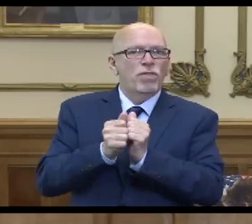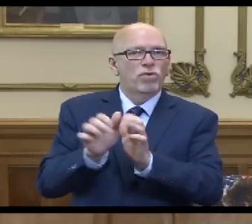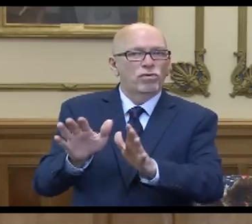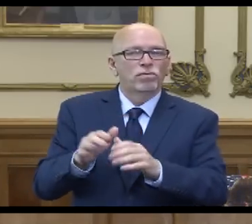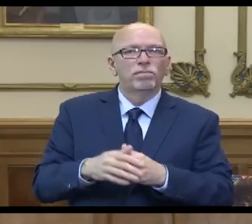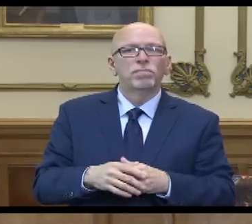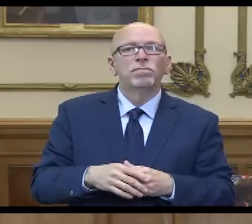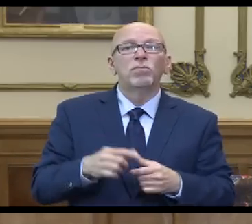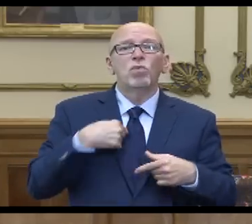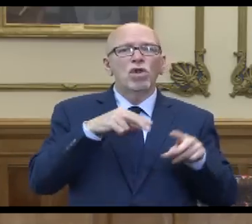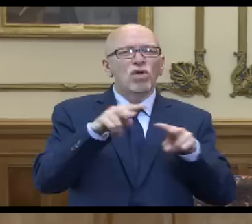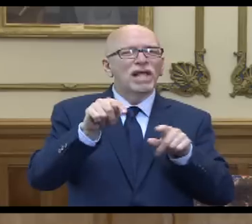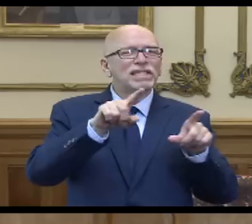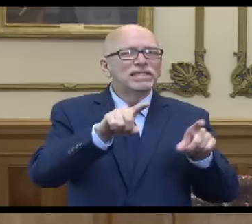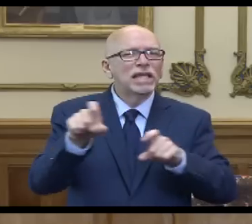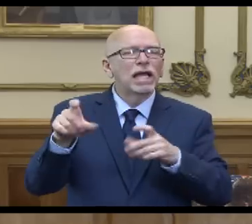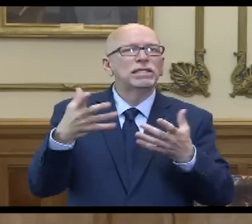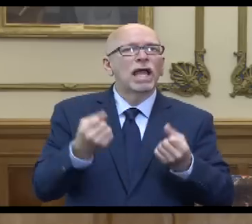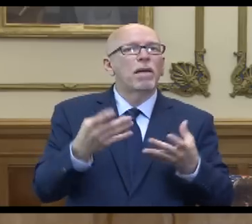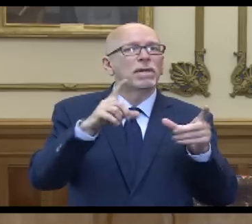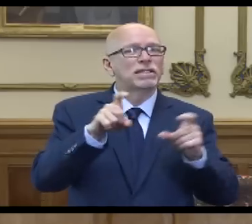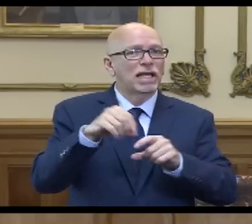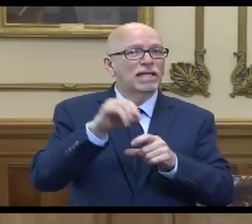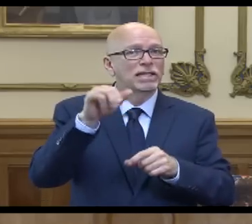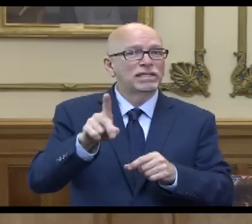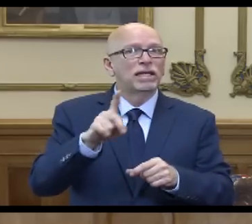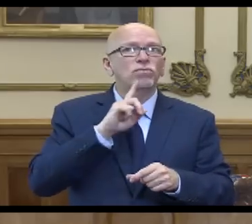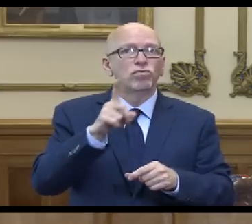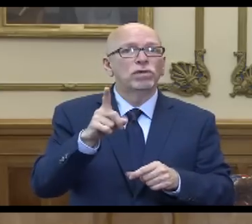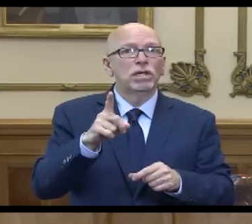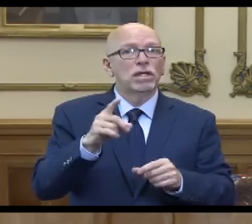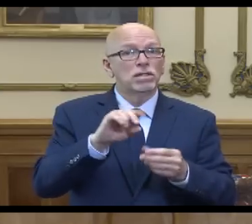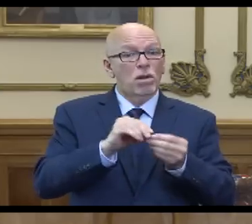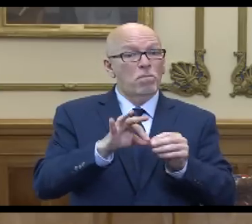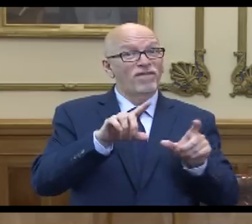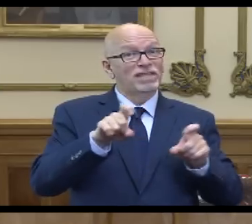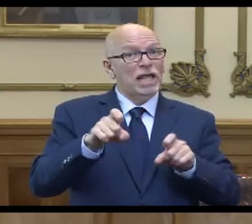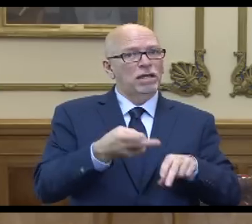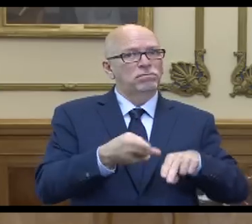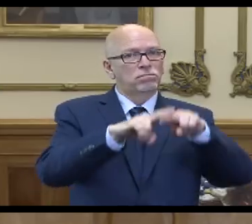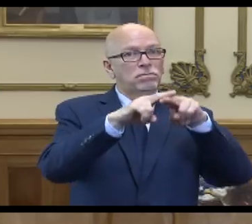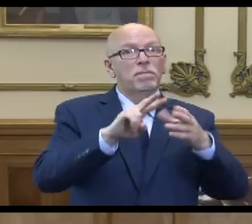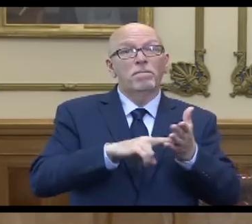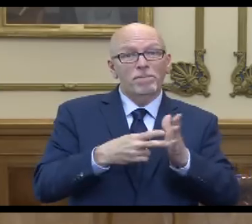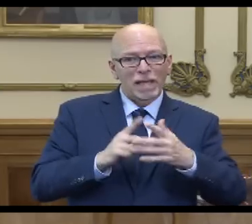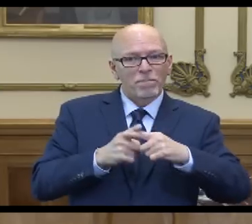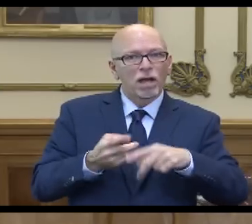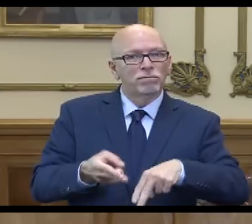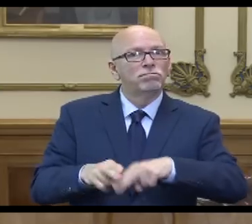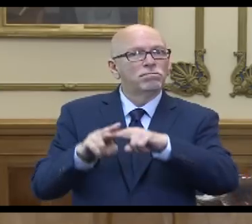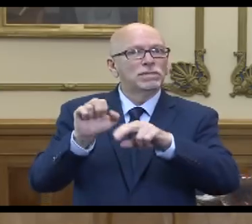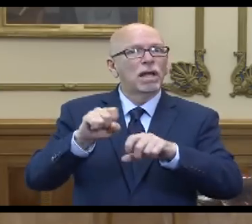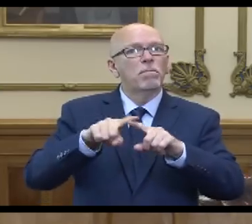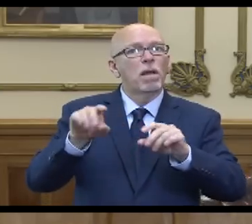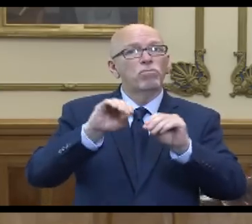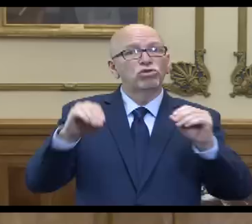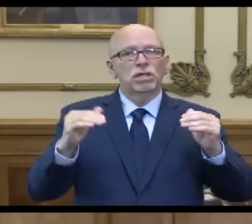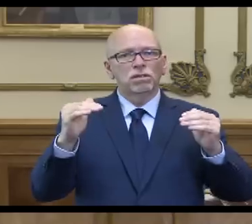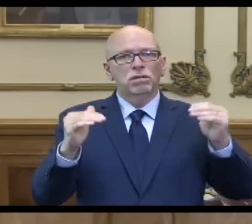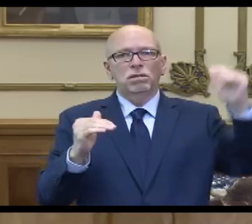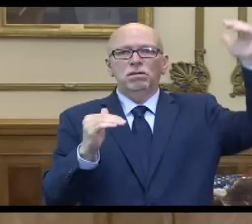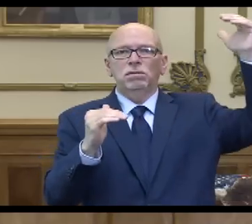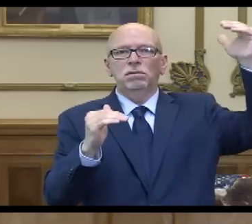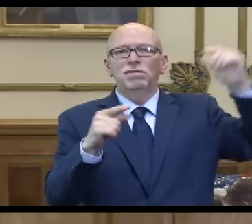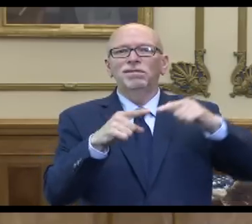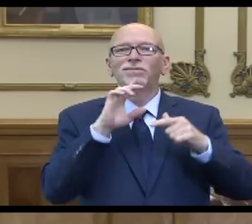testing, the numbers of tests across the state have definitely gone up, so the positive cases go up, but the percentage positive overall